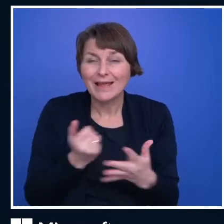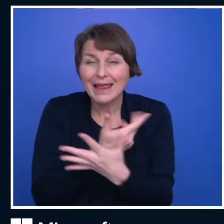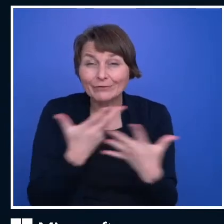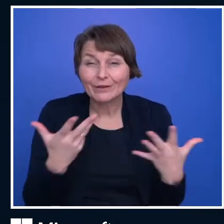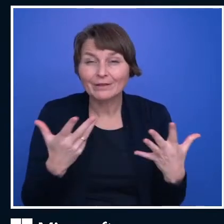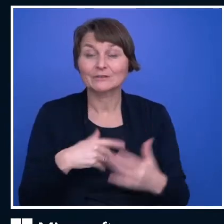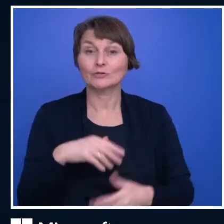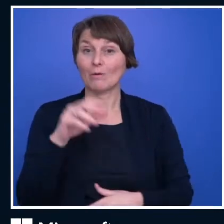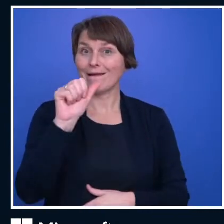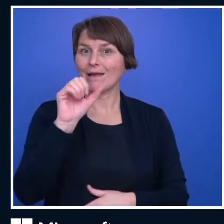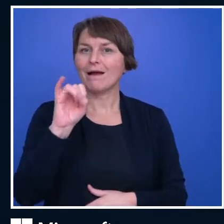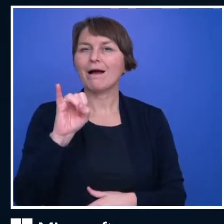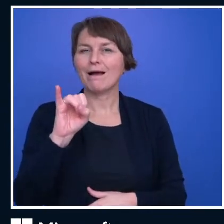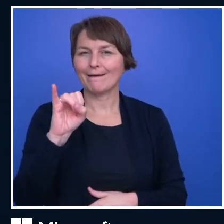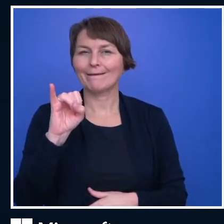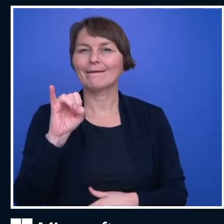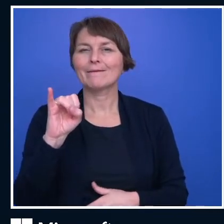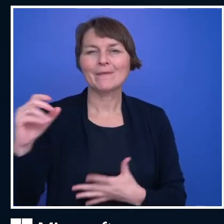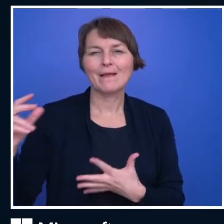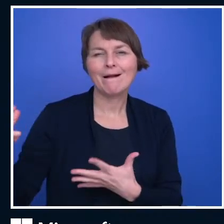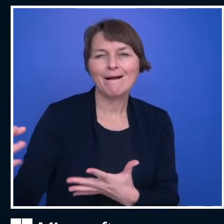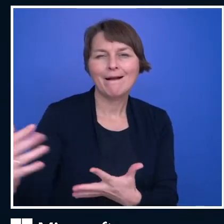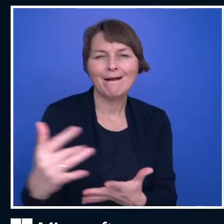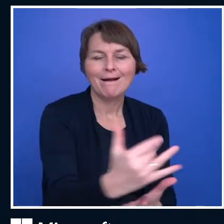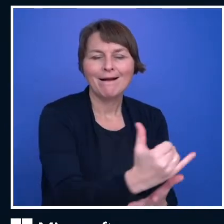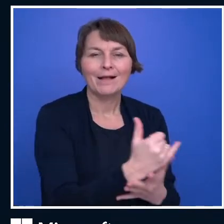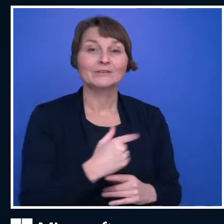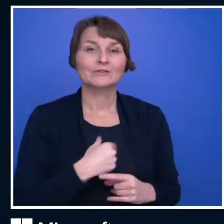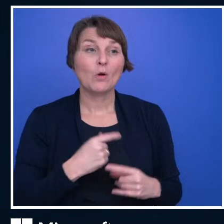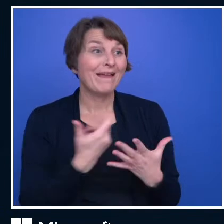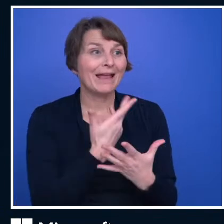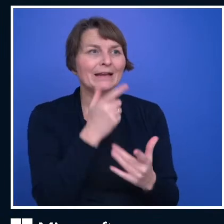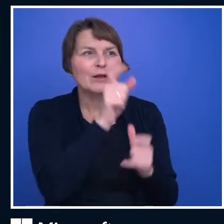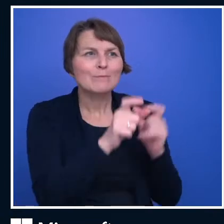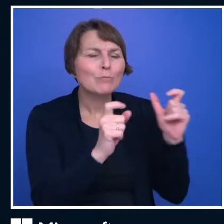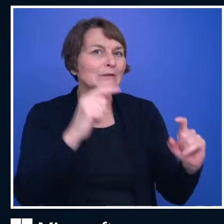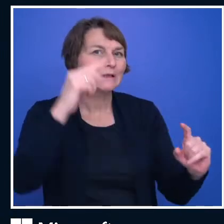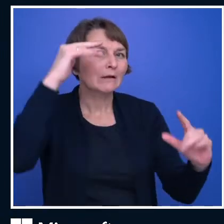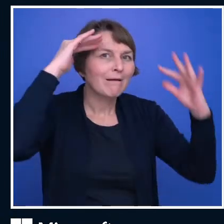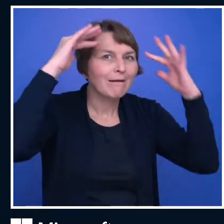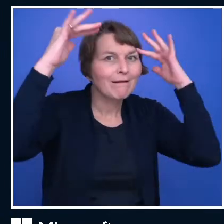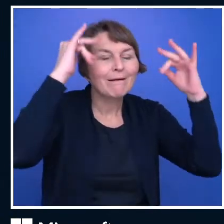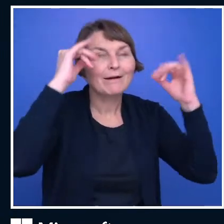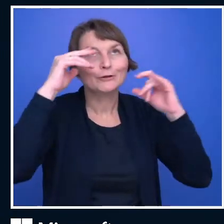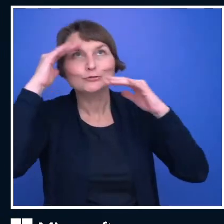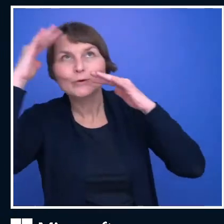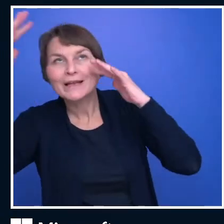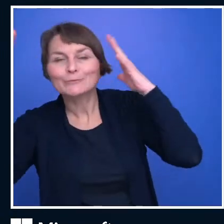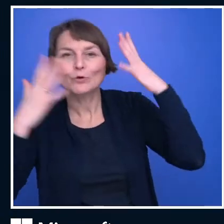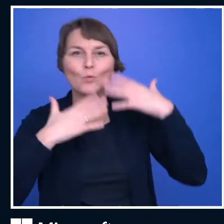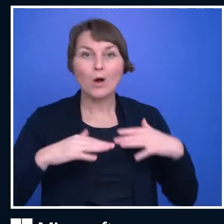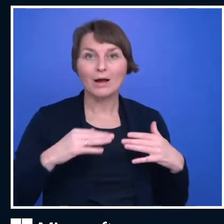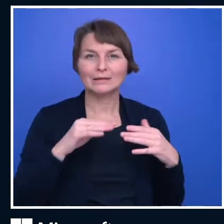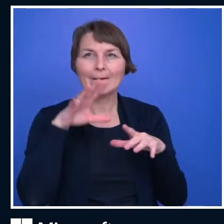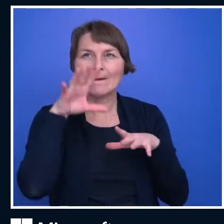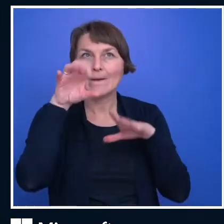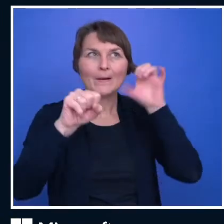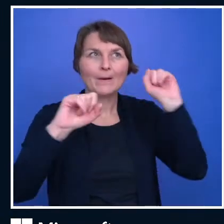our thoughts, our desires, our dreams, our private thoughts. AI knows who our friends